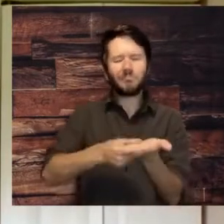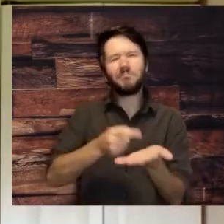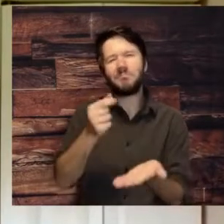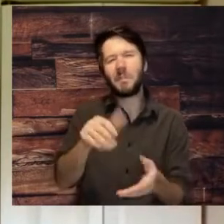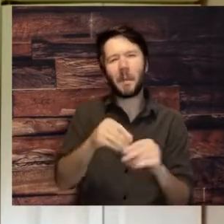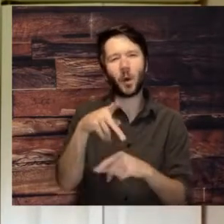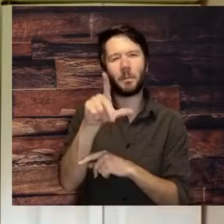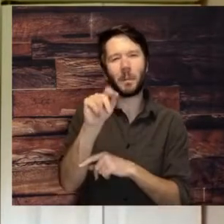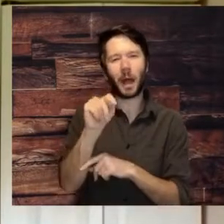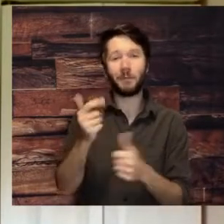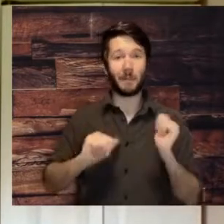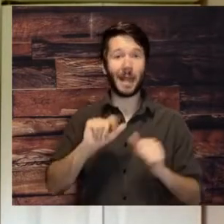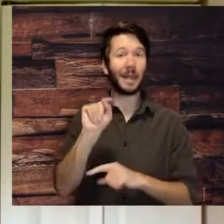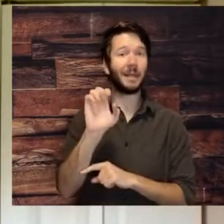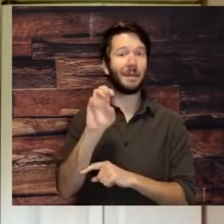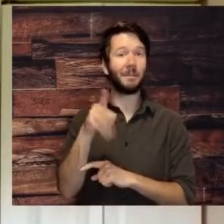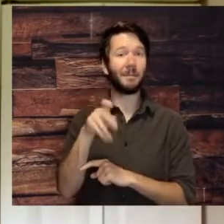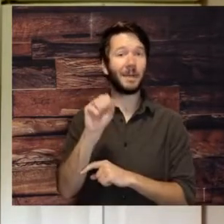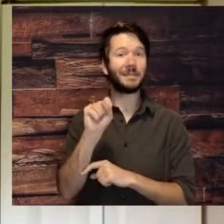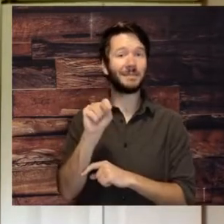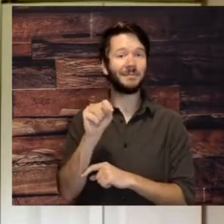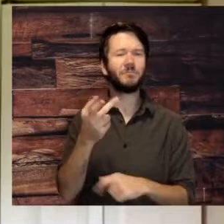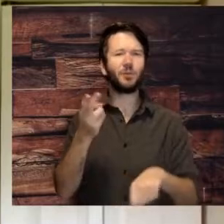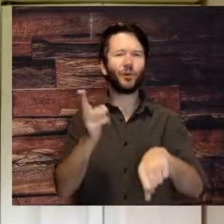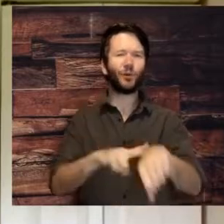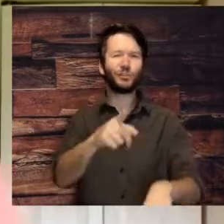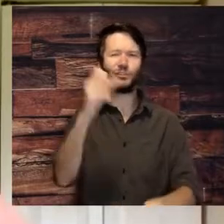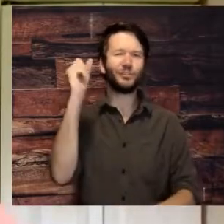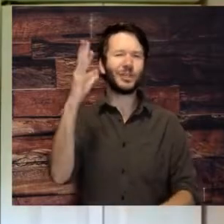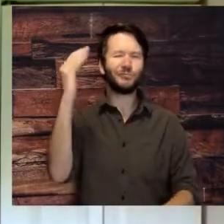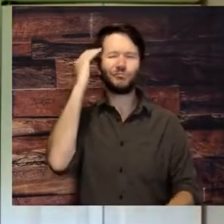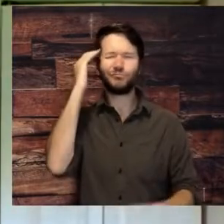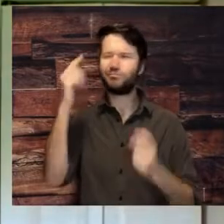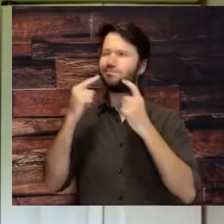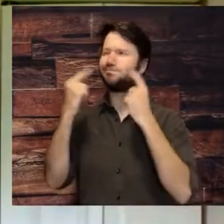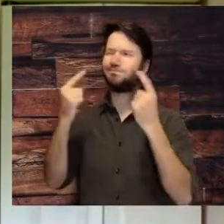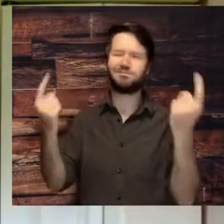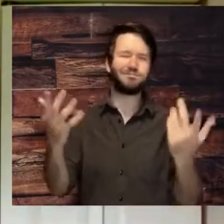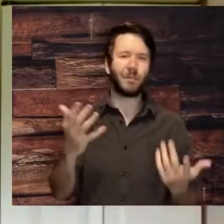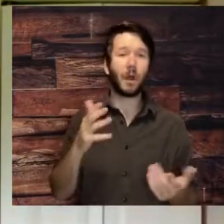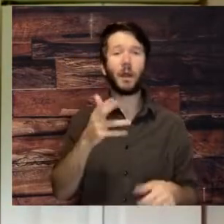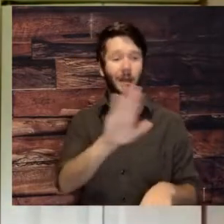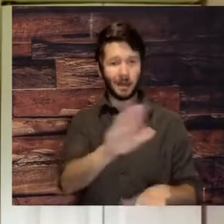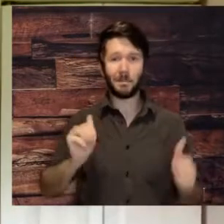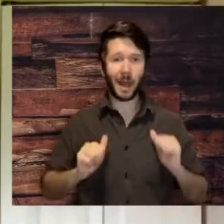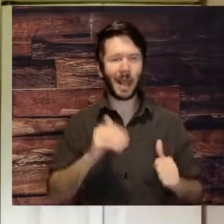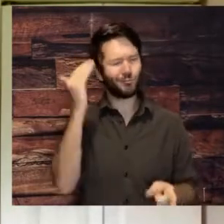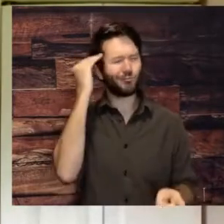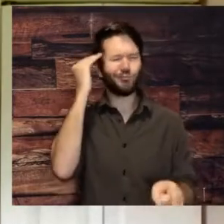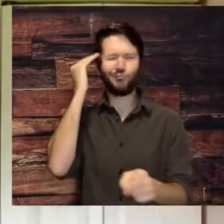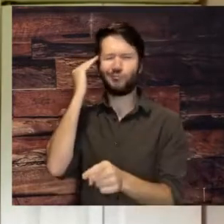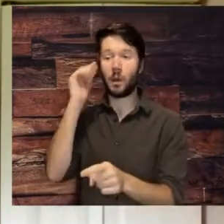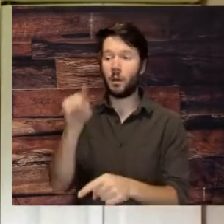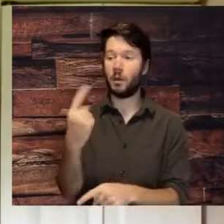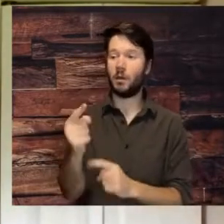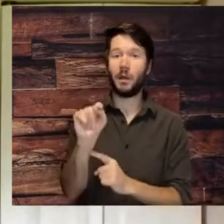my designs and we could talk a little bit about the plot of the Tempest. Of course, Shakespeare is very famous, so most of his